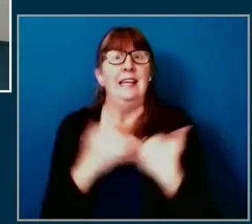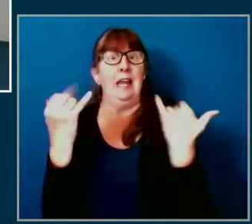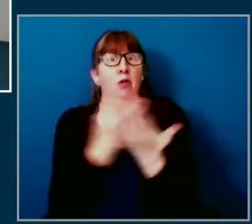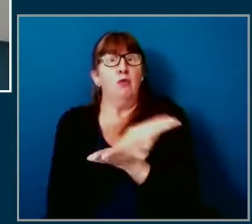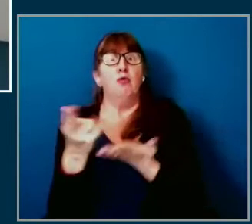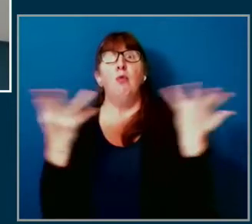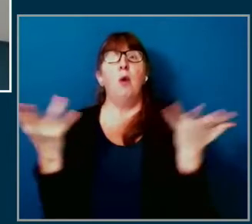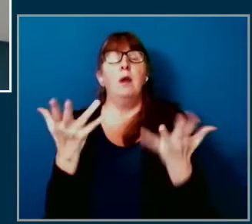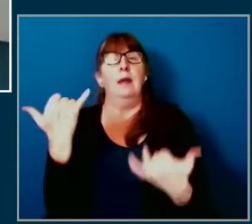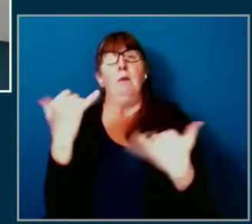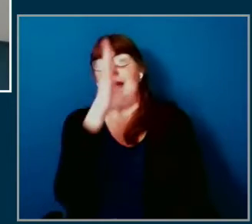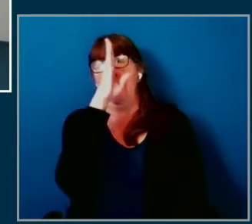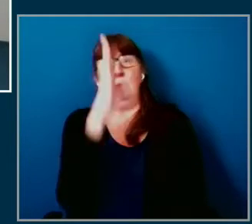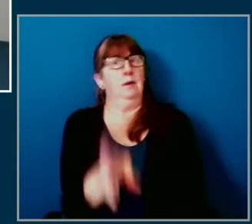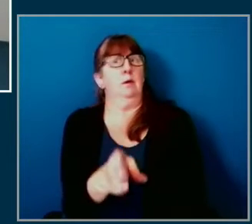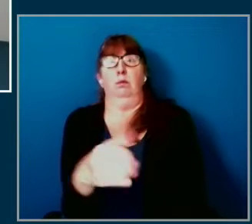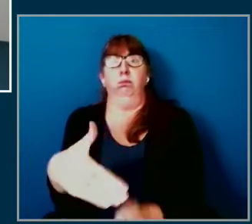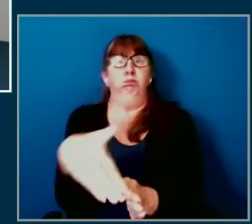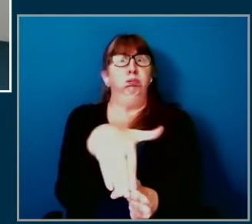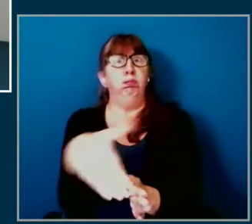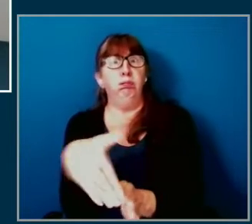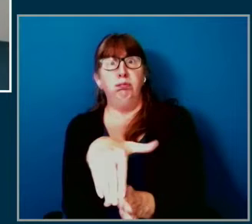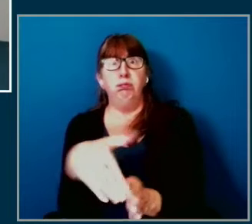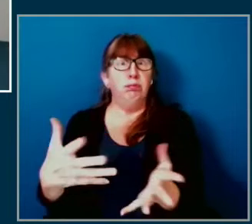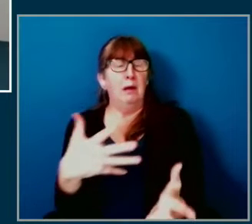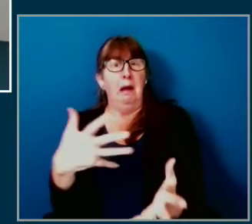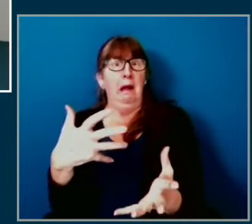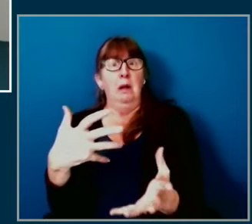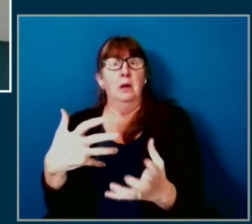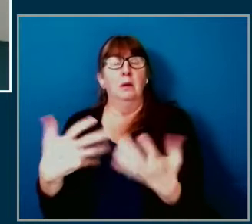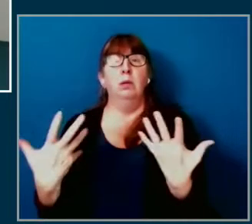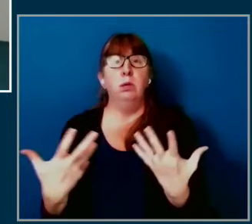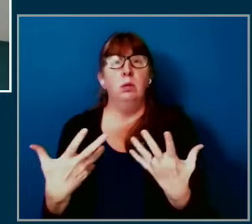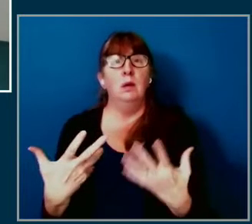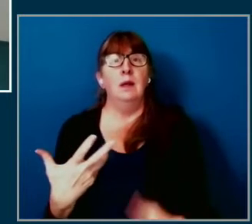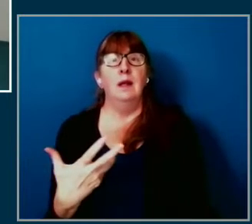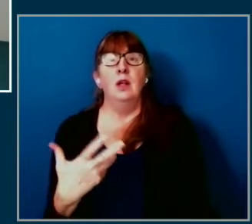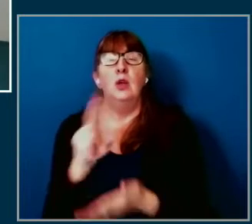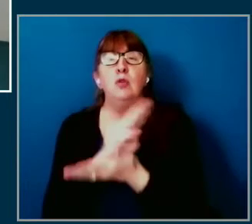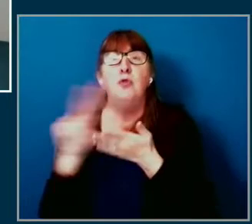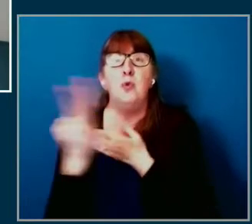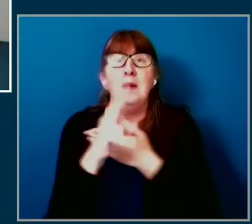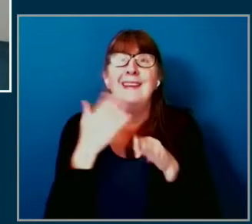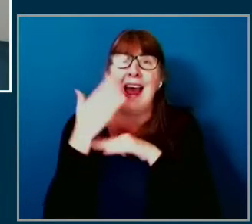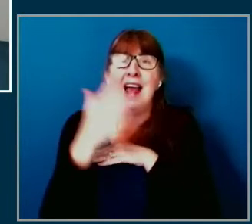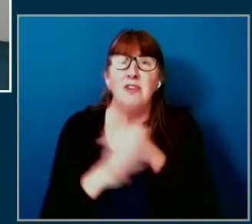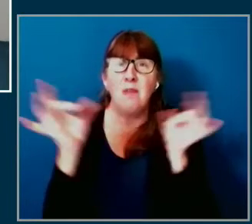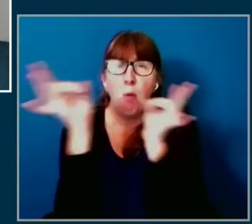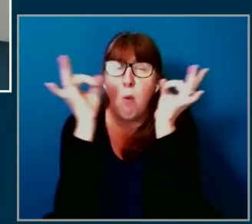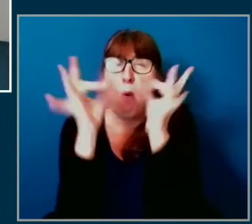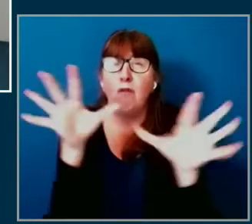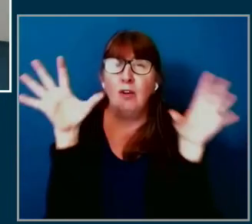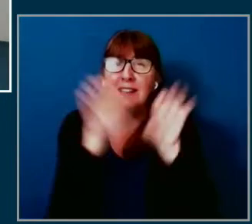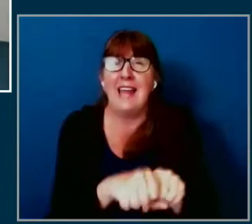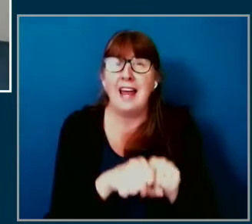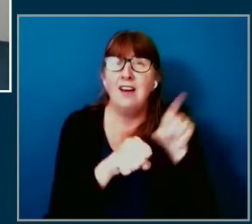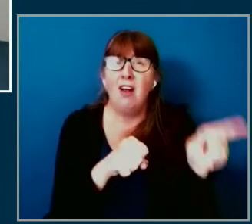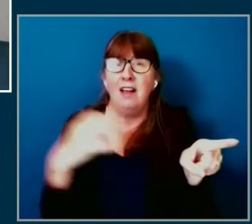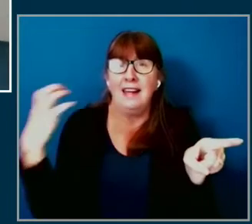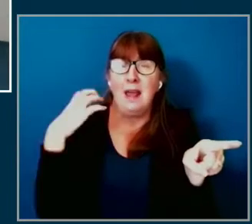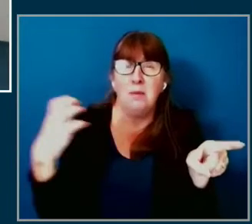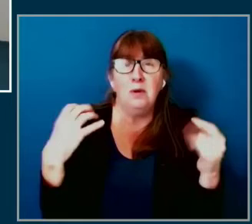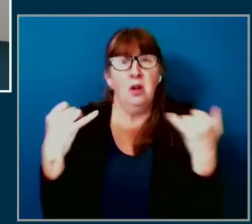line. And I was sworn into the Senate just 2 weeks after the deadly attack on our nation's capital. And now, a year